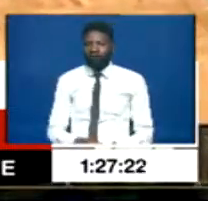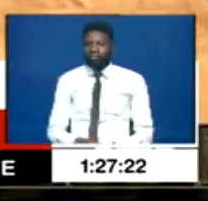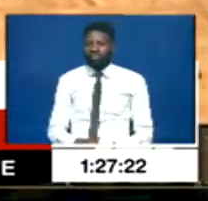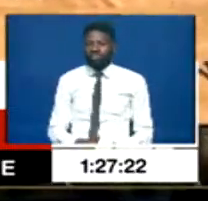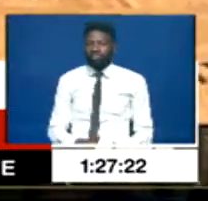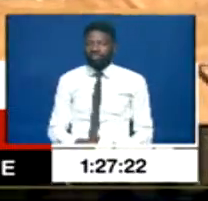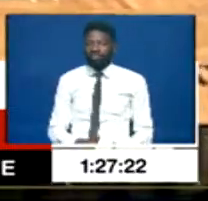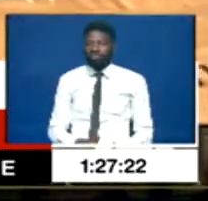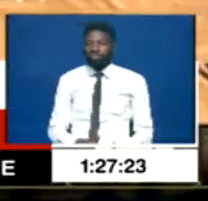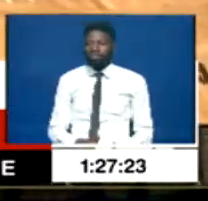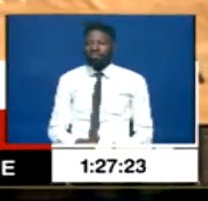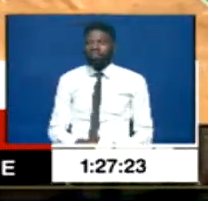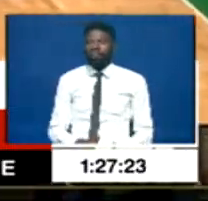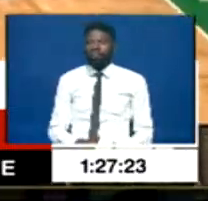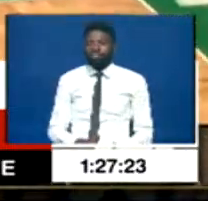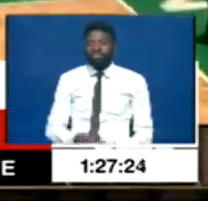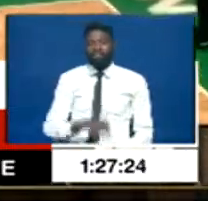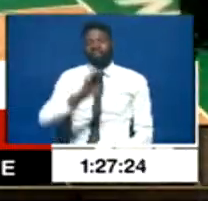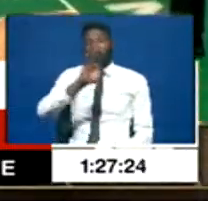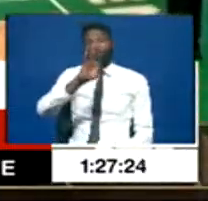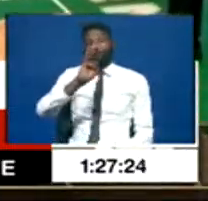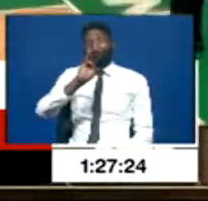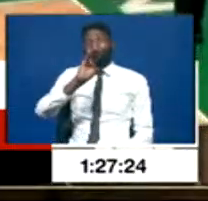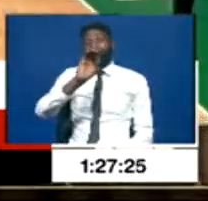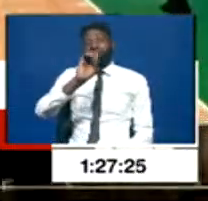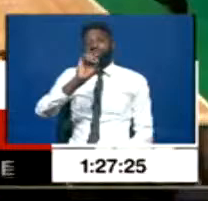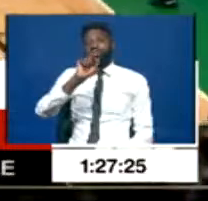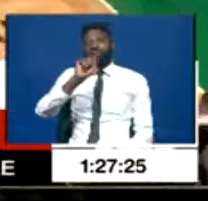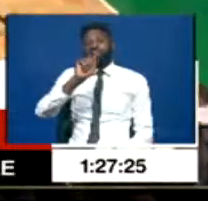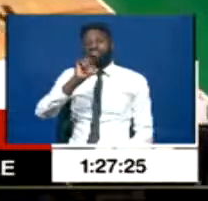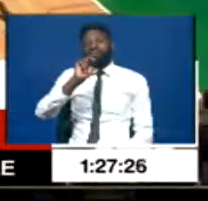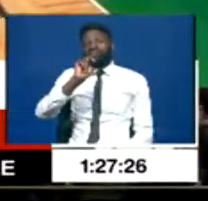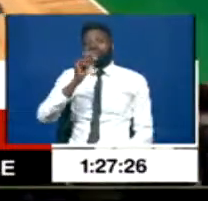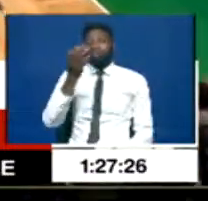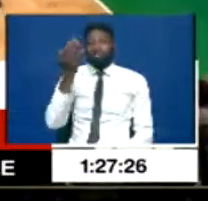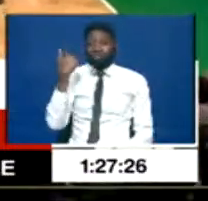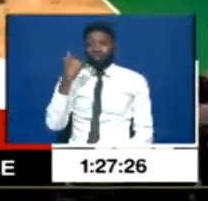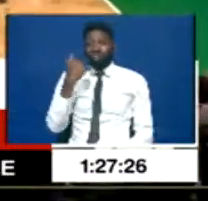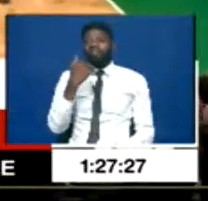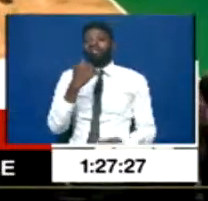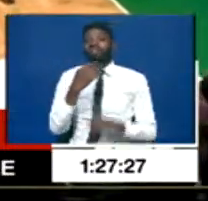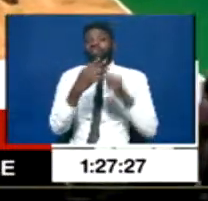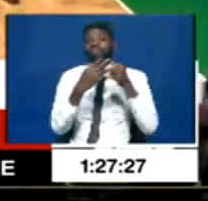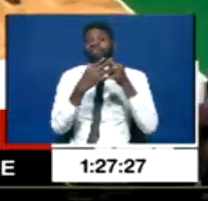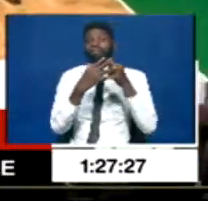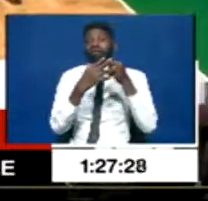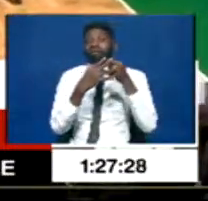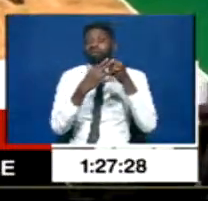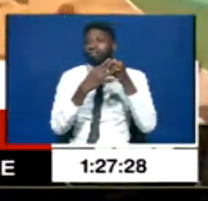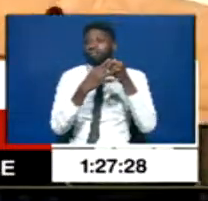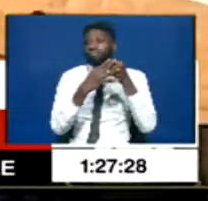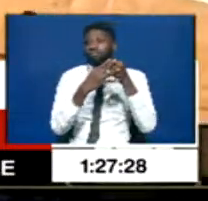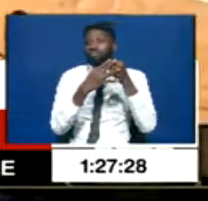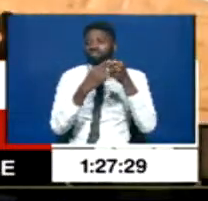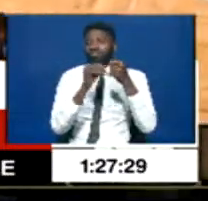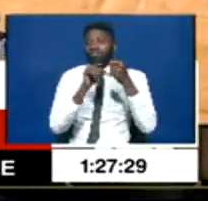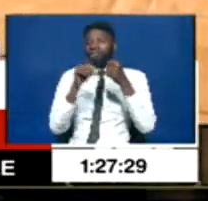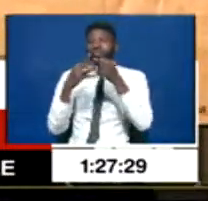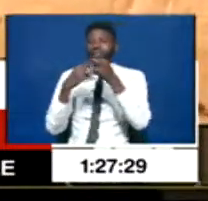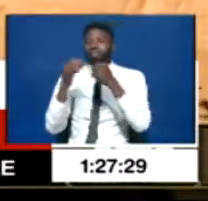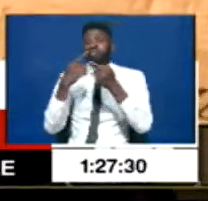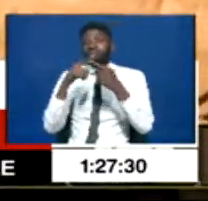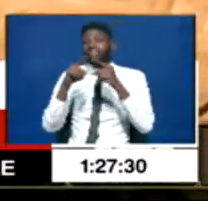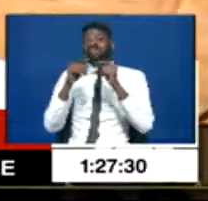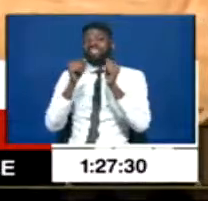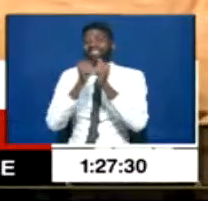Klay Thompson. Boston led 9-90 with just over 5 minutes left, but 10 consecutive points helped the Warriors